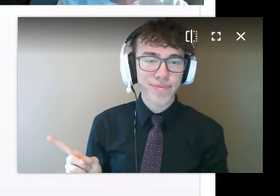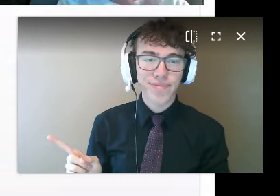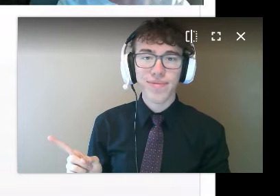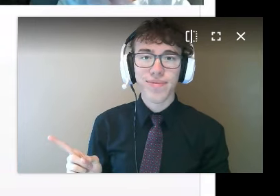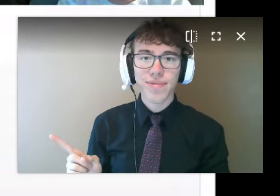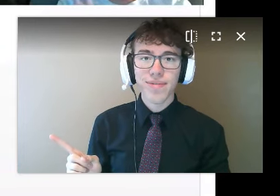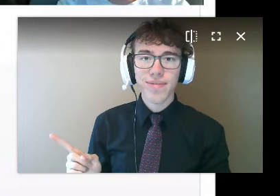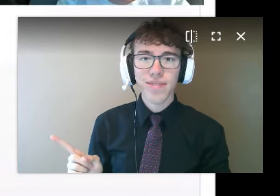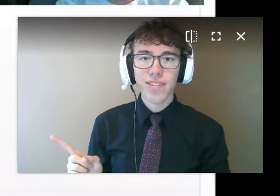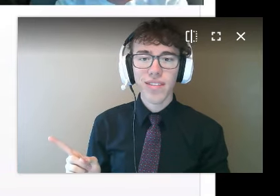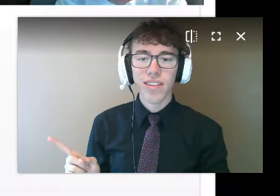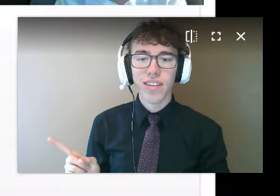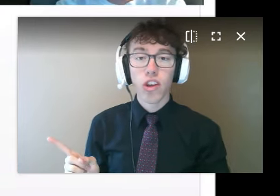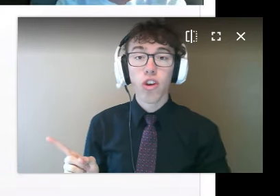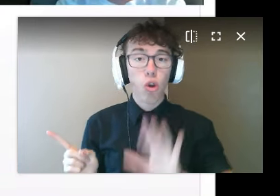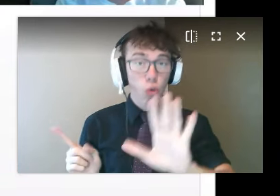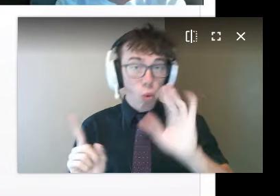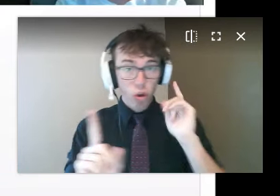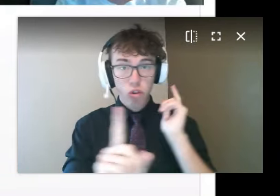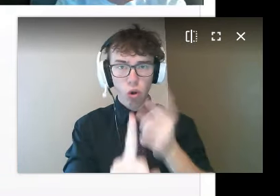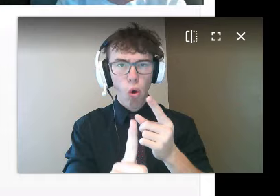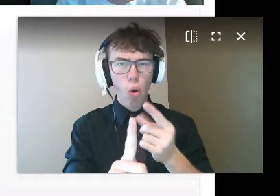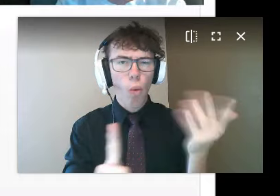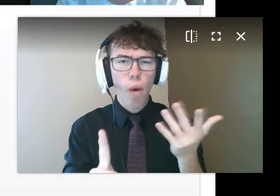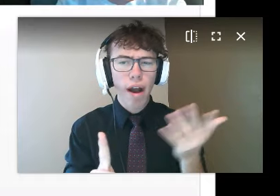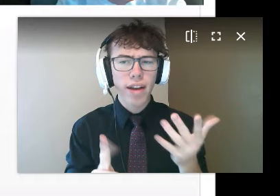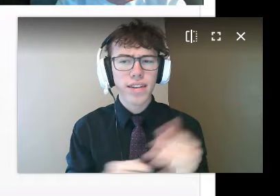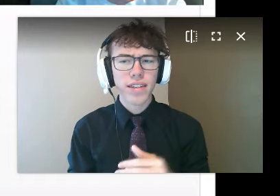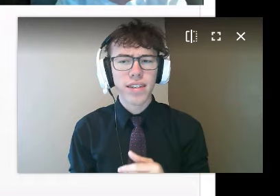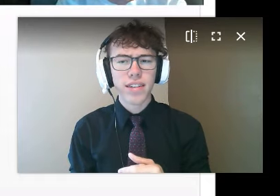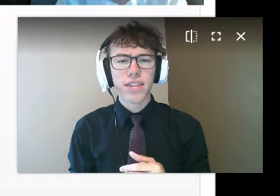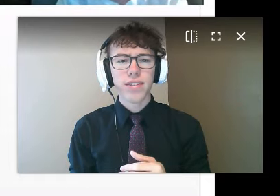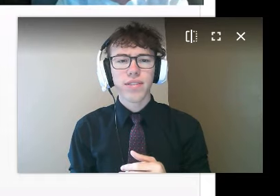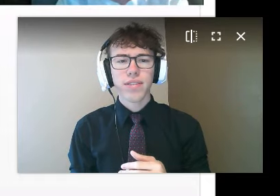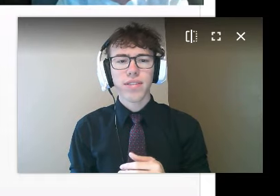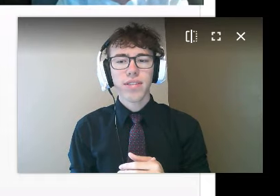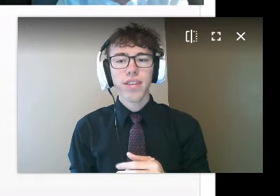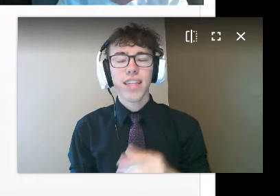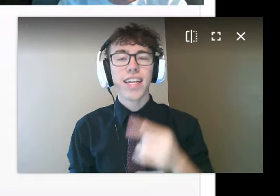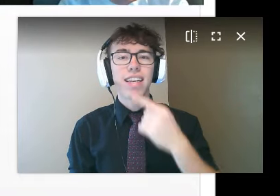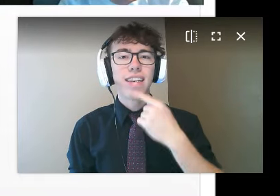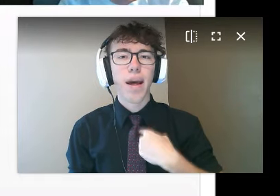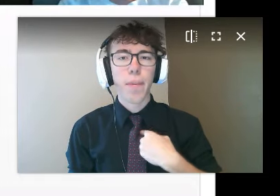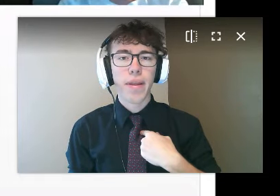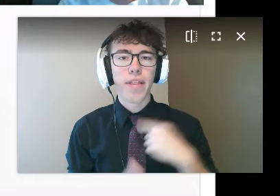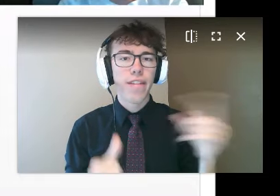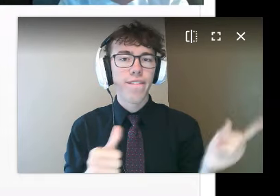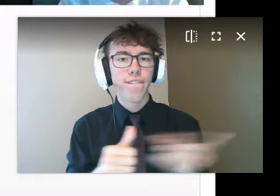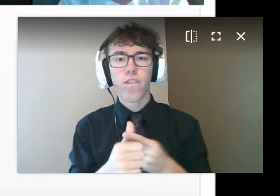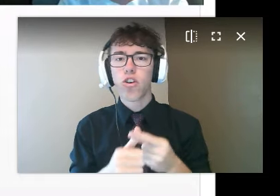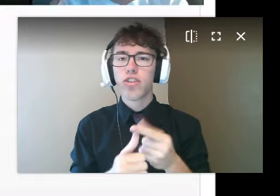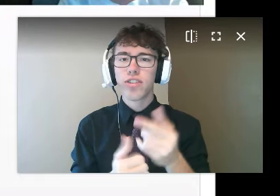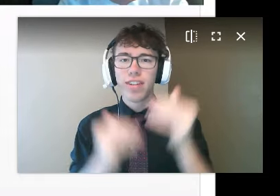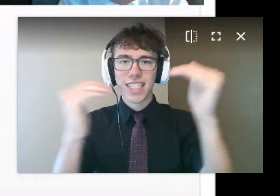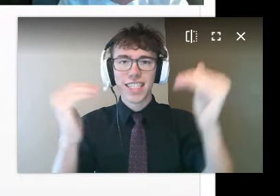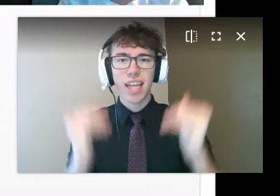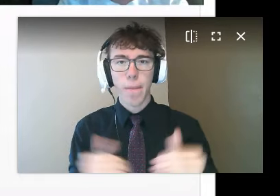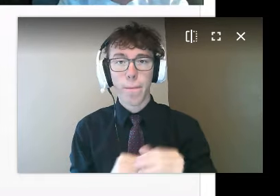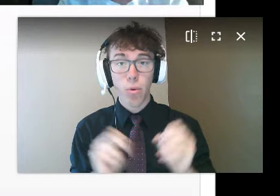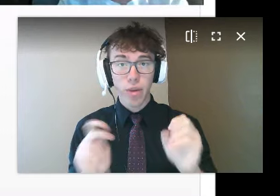Now, your goal is to just tell me what the first step is going to be. That's the